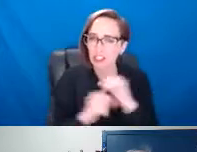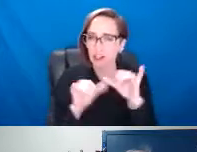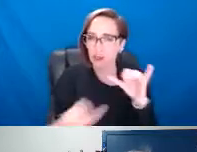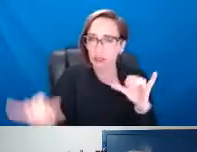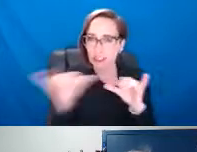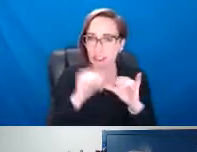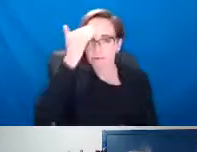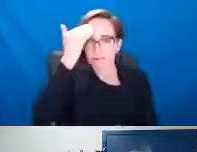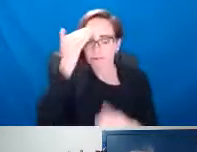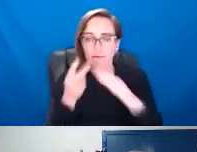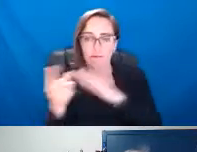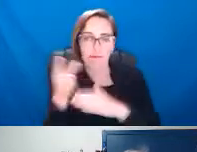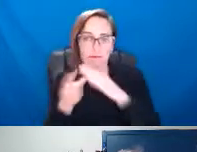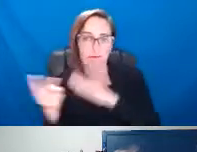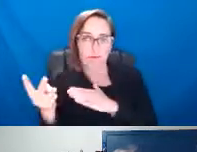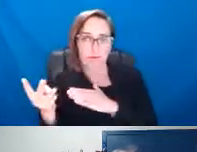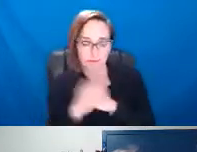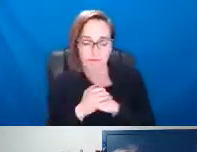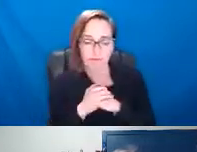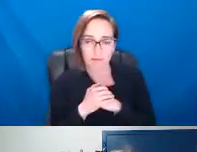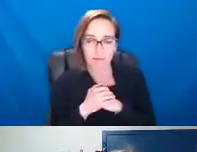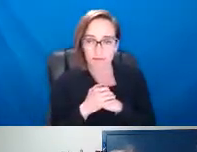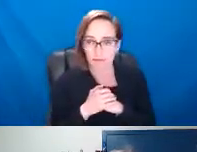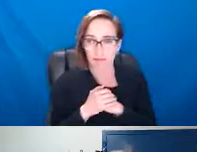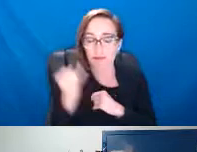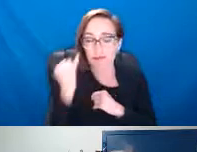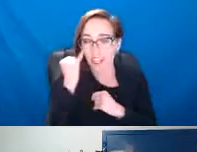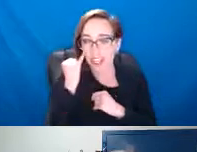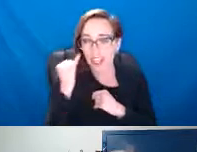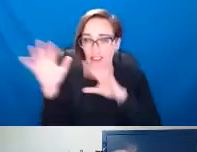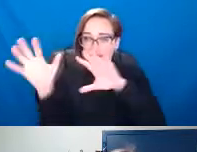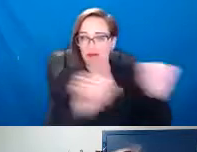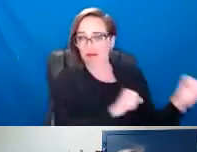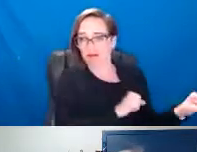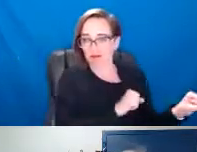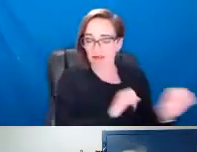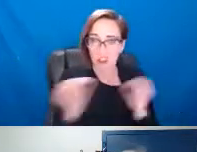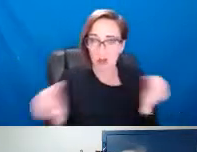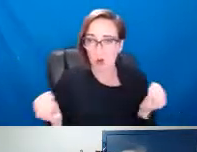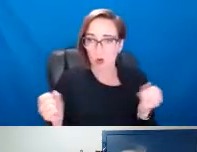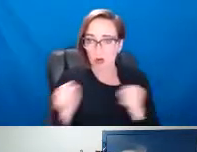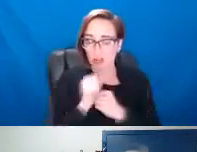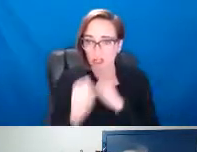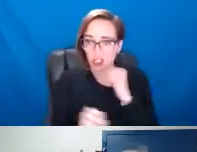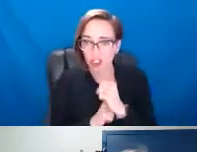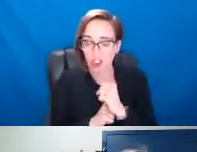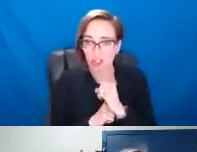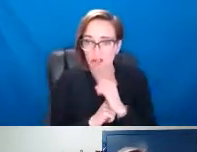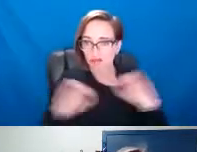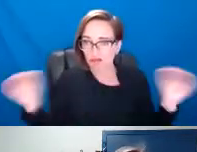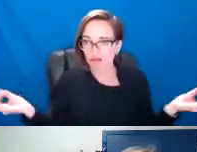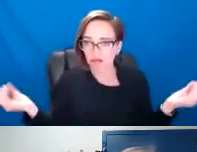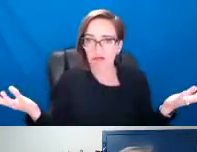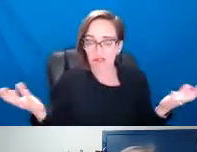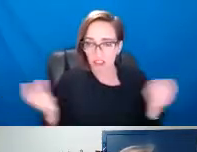it also gives them structure, because if you take that structure away, when they are, when you take that